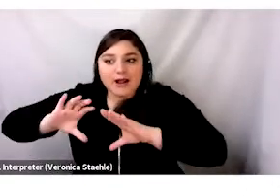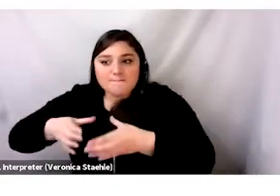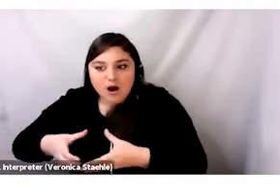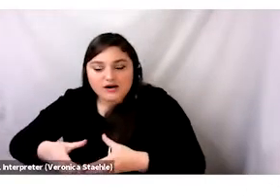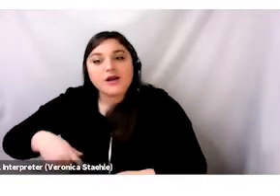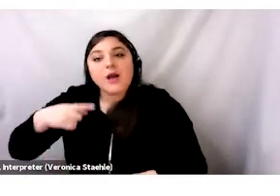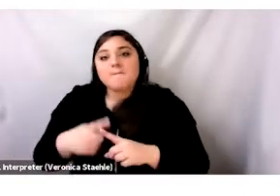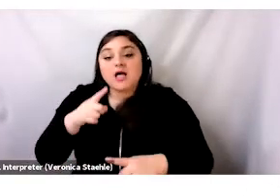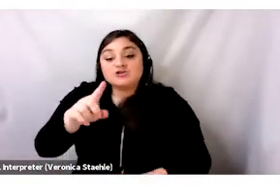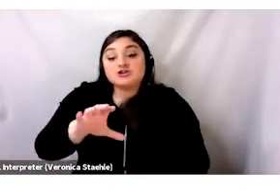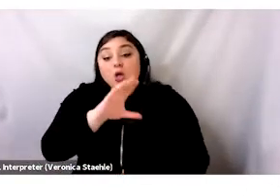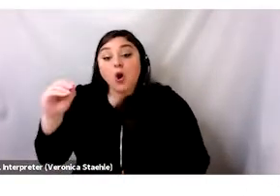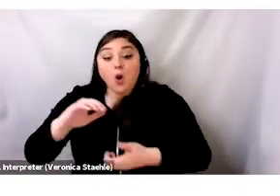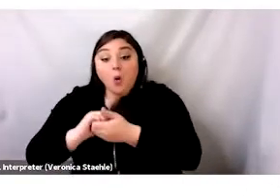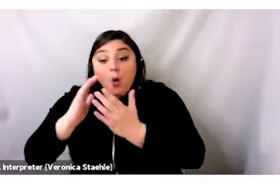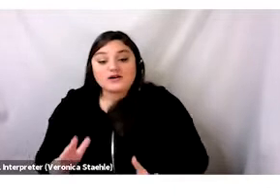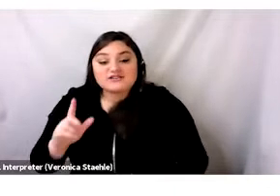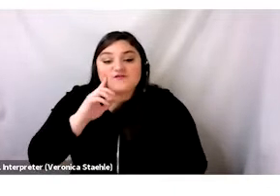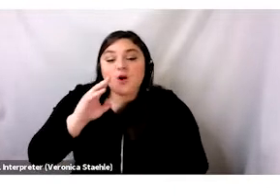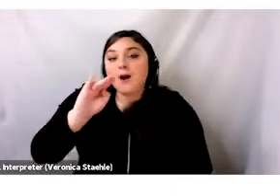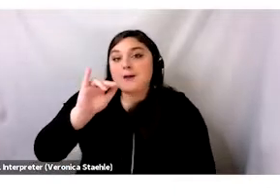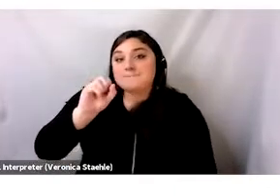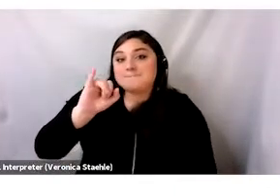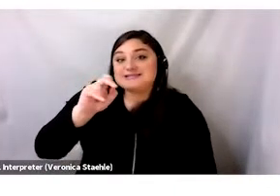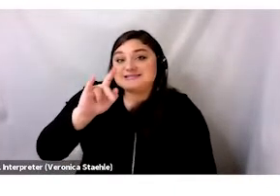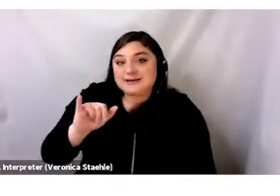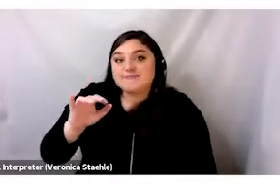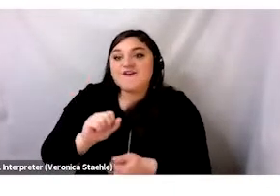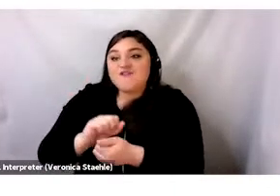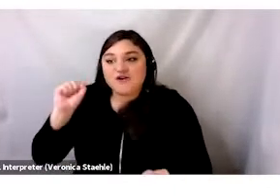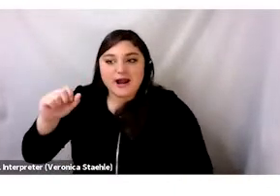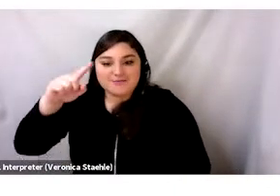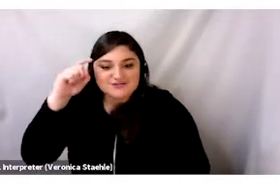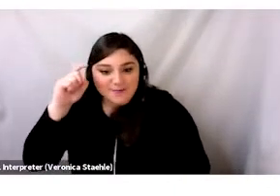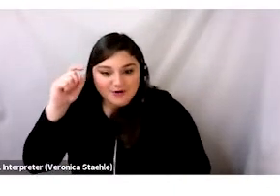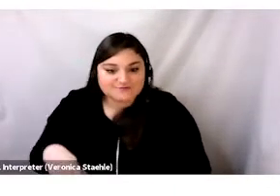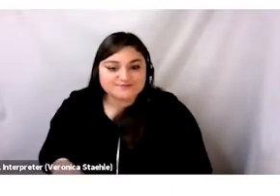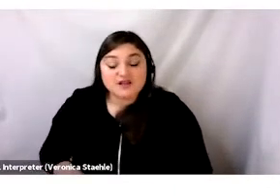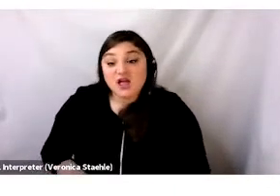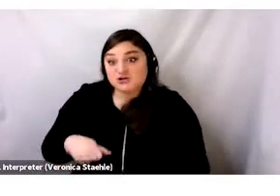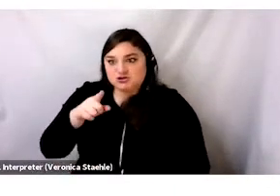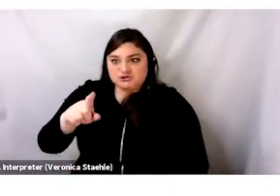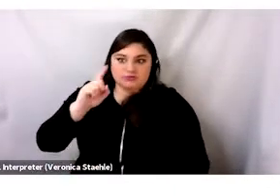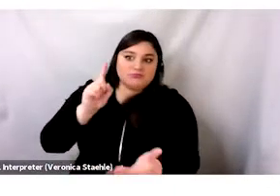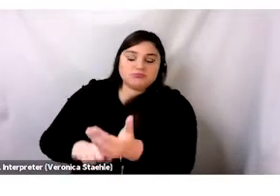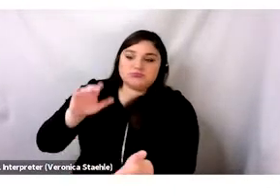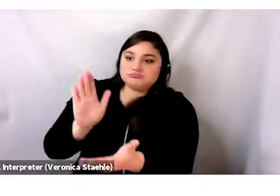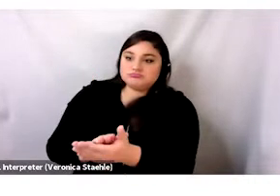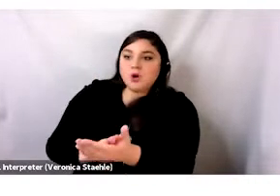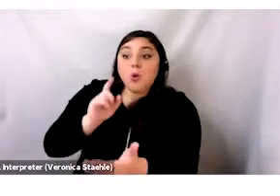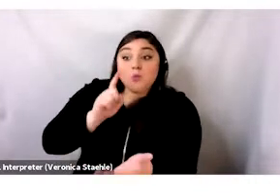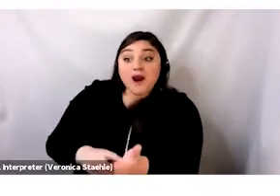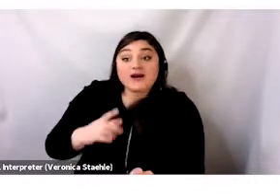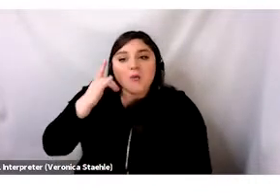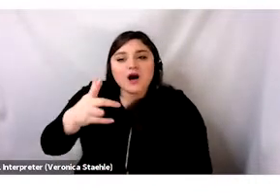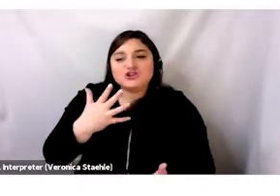of Mississippi Freedom Summer. She was very well known for using hymnals and